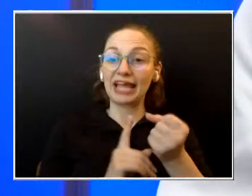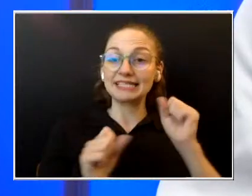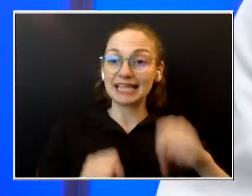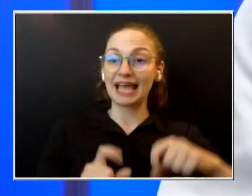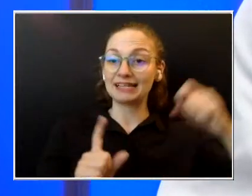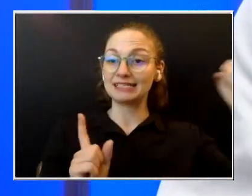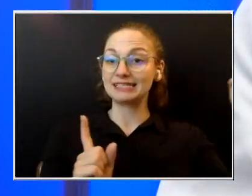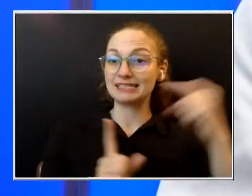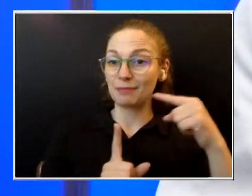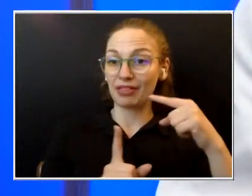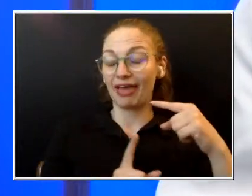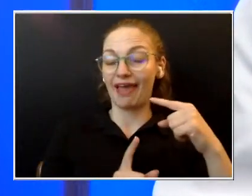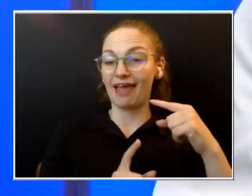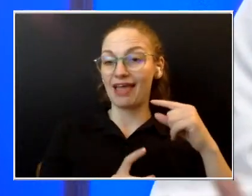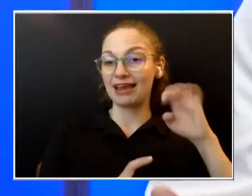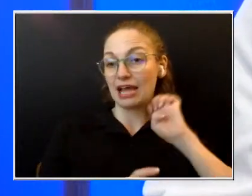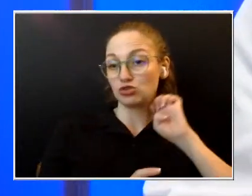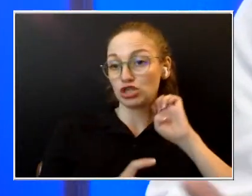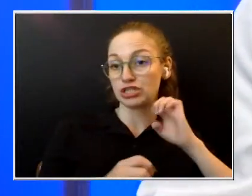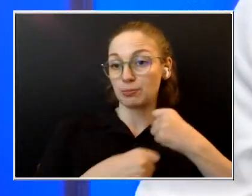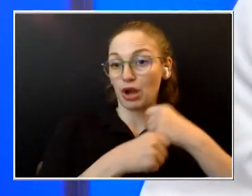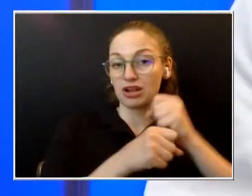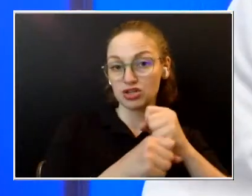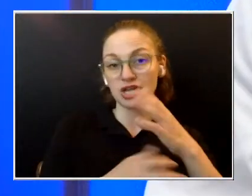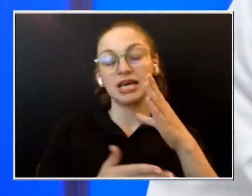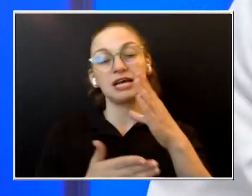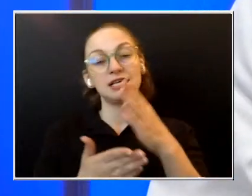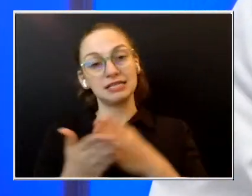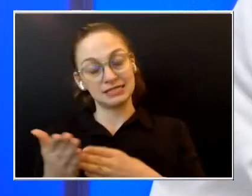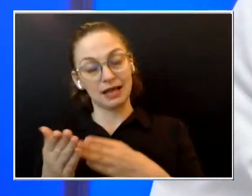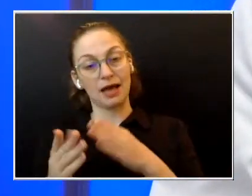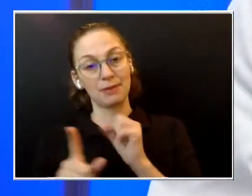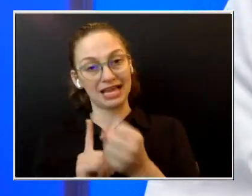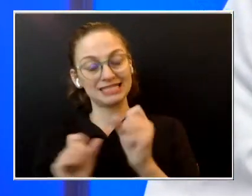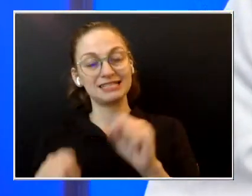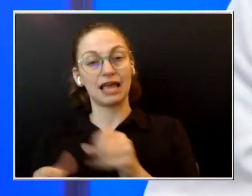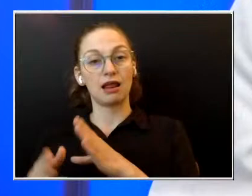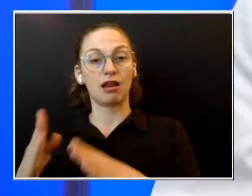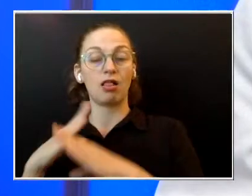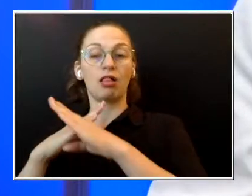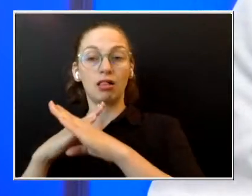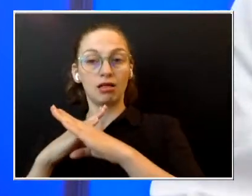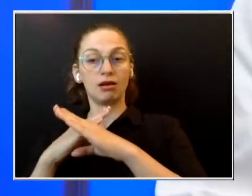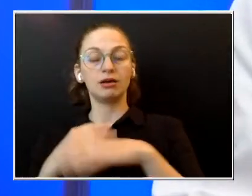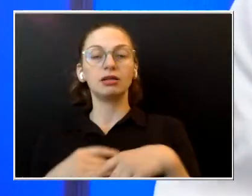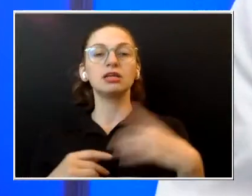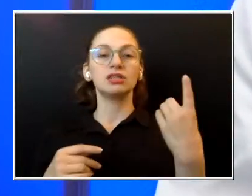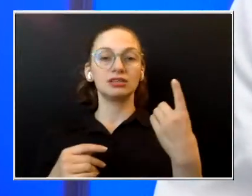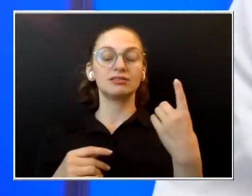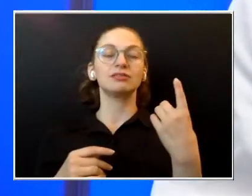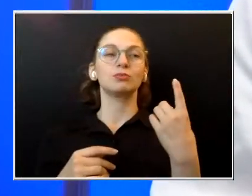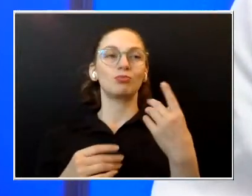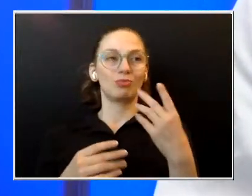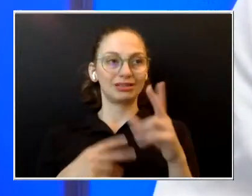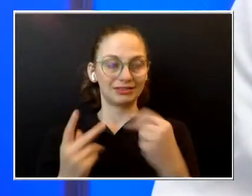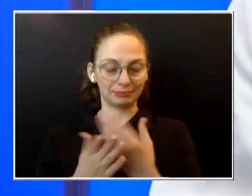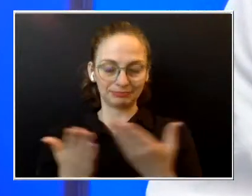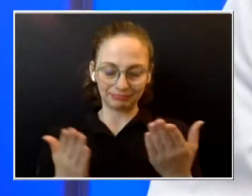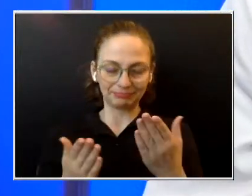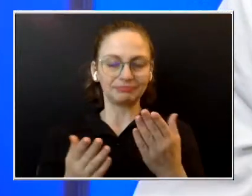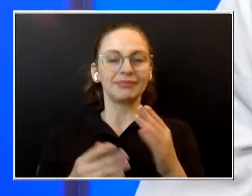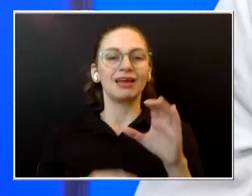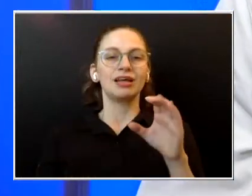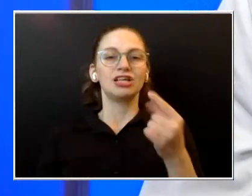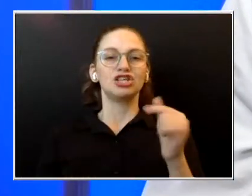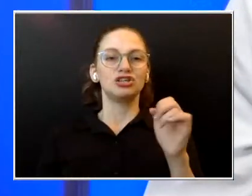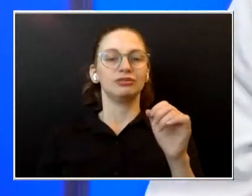There's a chemical in soy called genistein that people use a lot as a supplement, and there's some data that it may actually be useful as a preventative agent. But